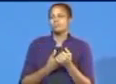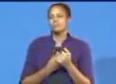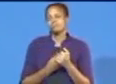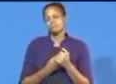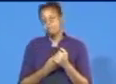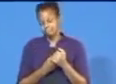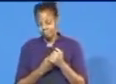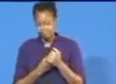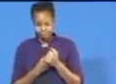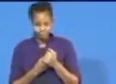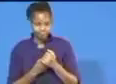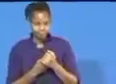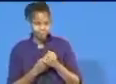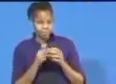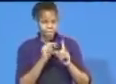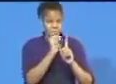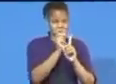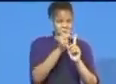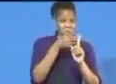When he dipped 7 times